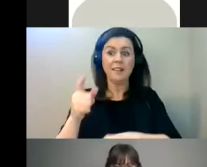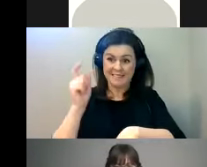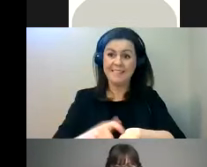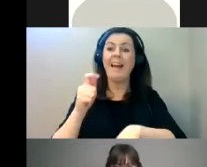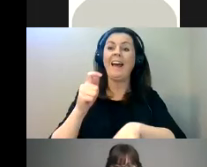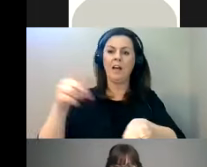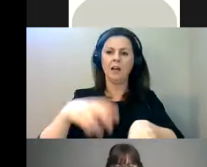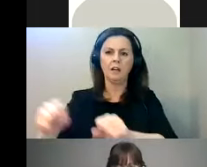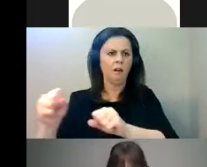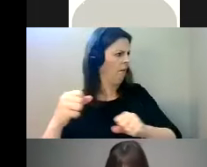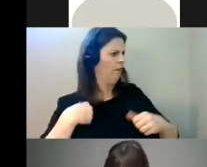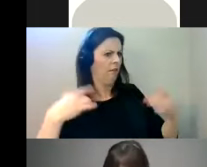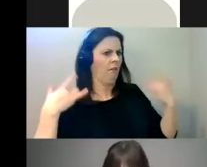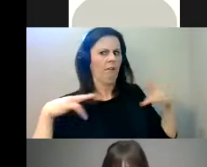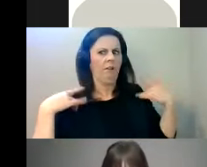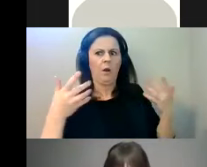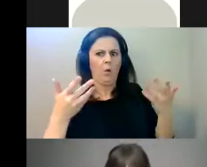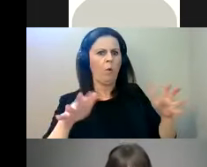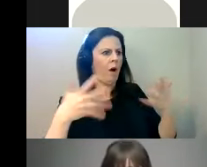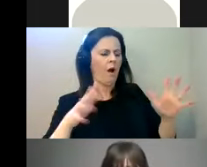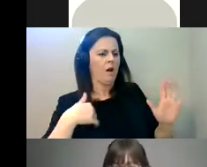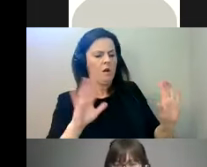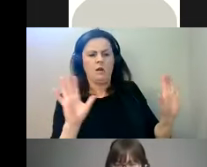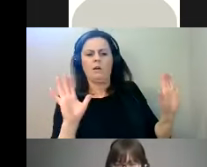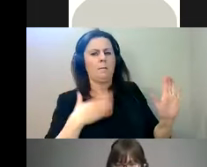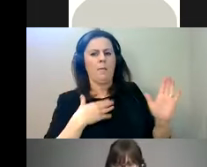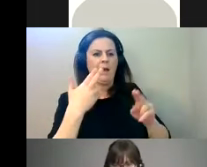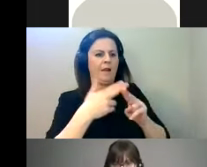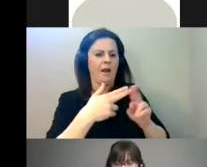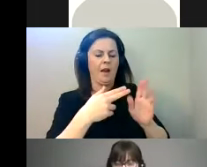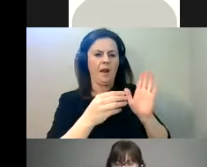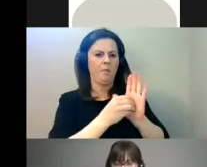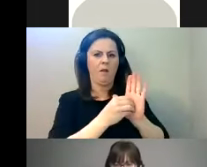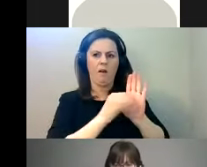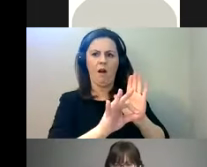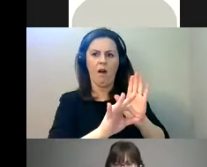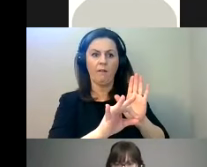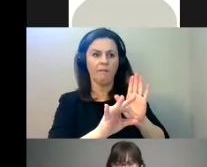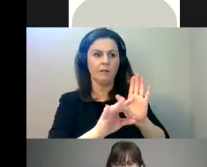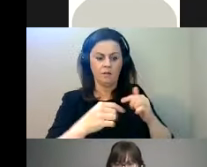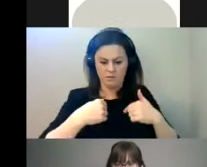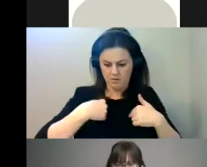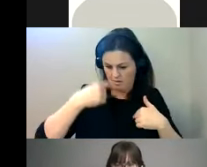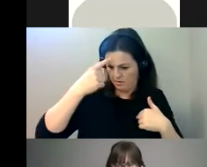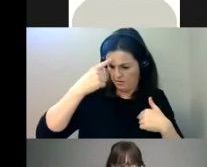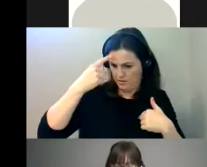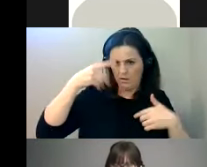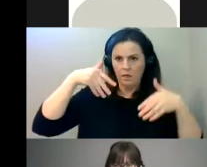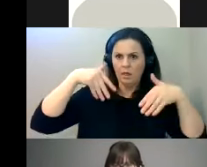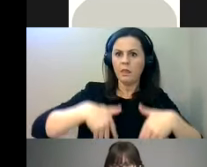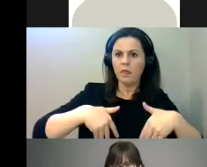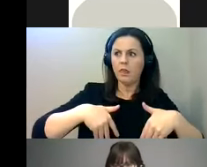attorney says, I don't want the job, I'm renouncing, and you don't have the capacity to do a new one, then you're stuck, and